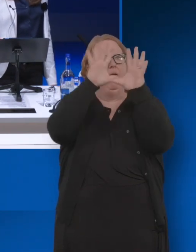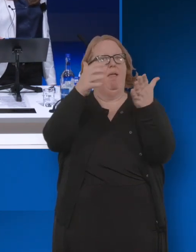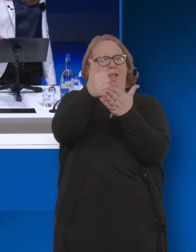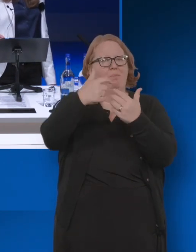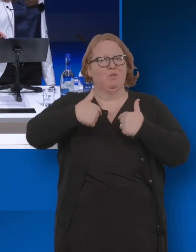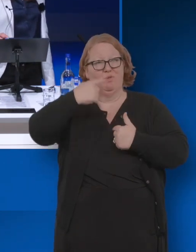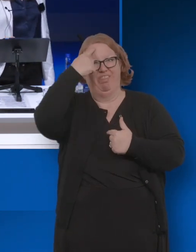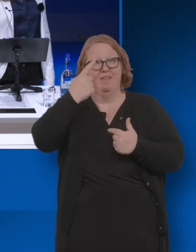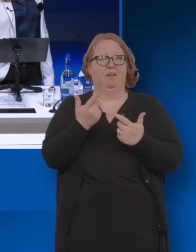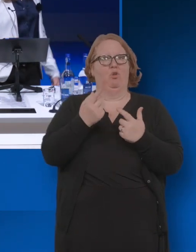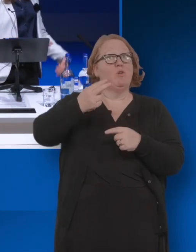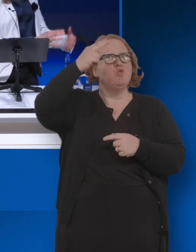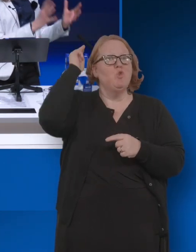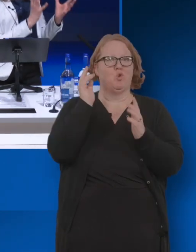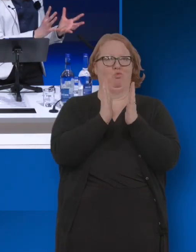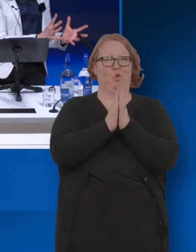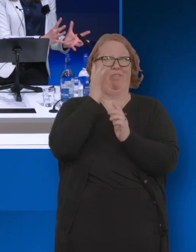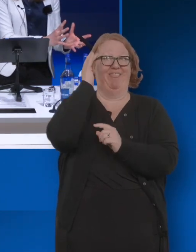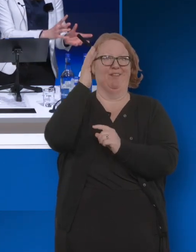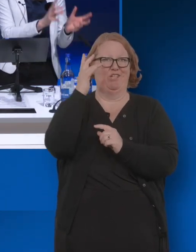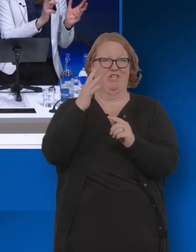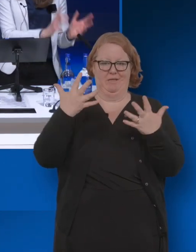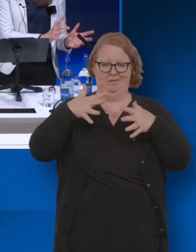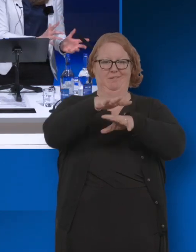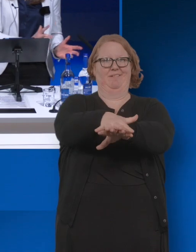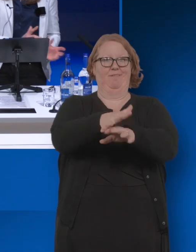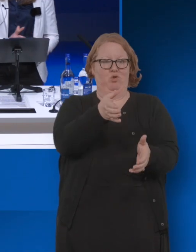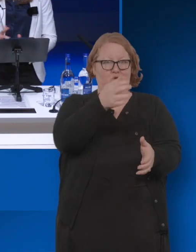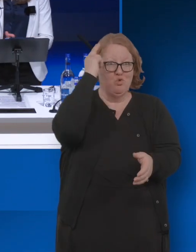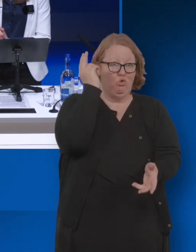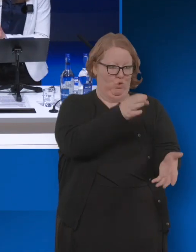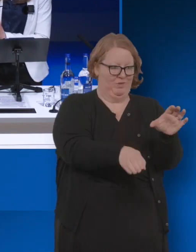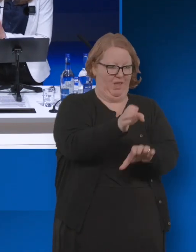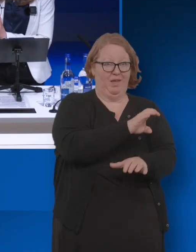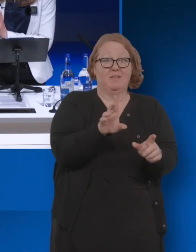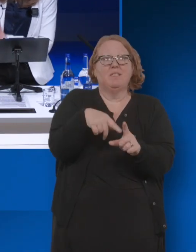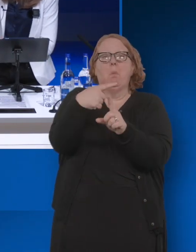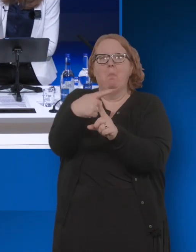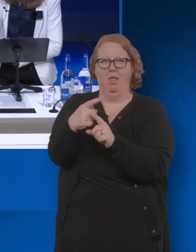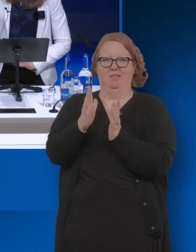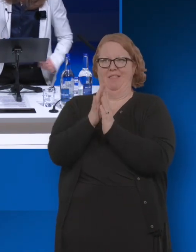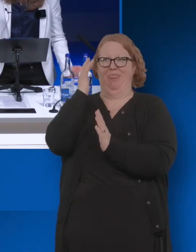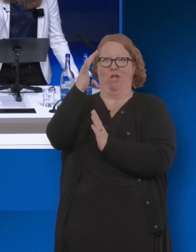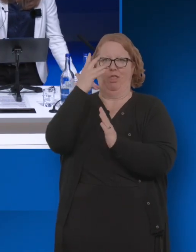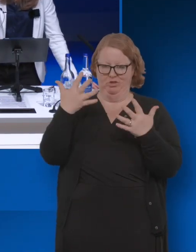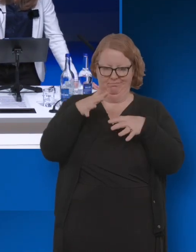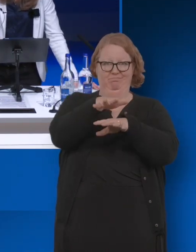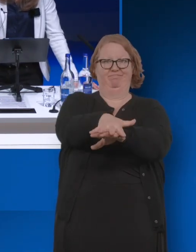areas like neurotheology, which is the intersection of neuroscience and